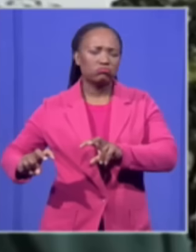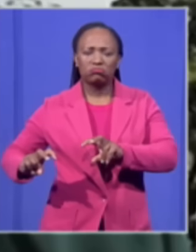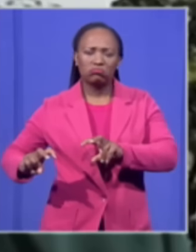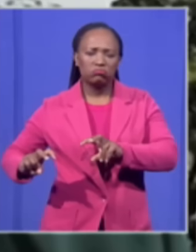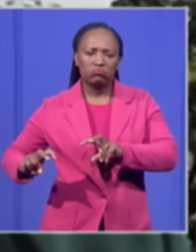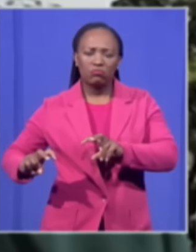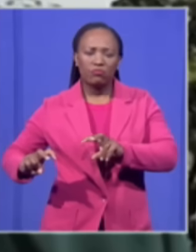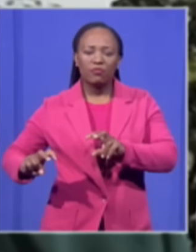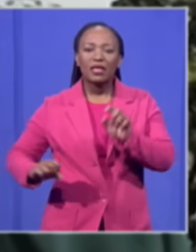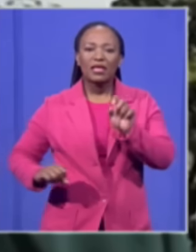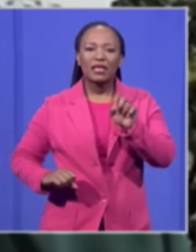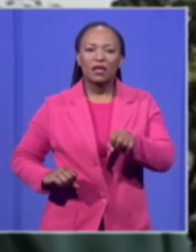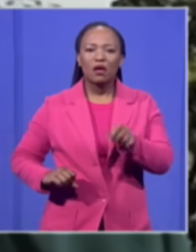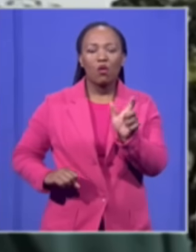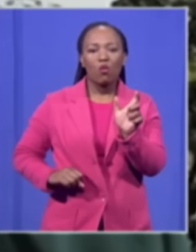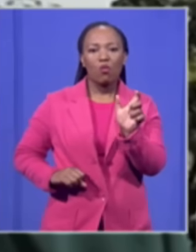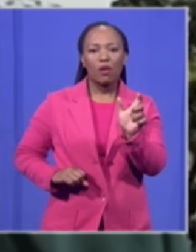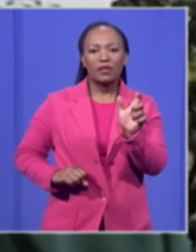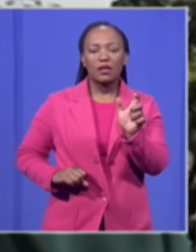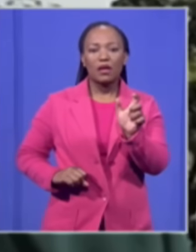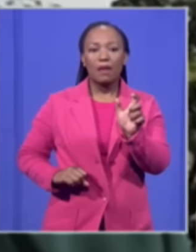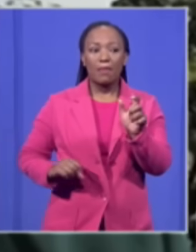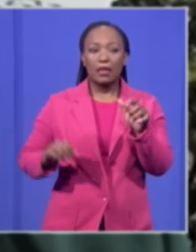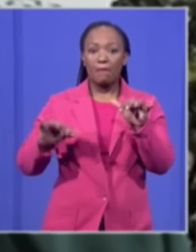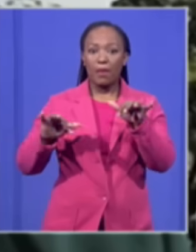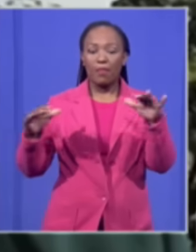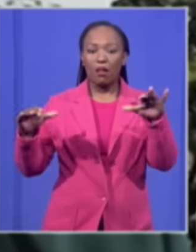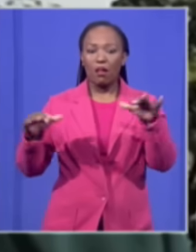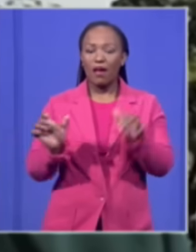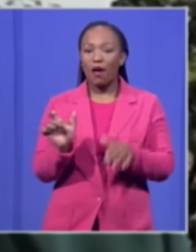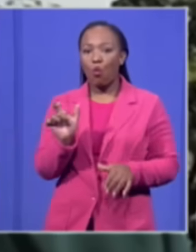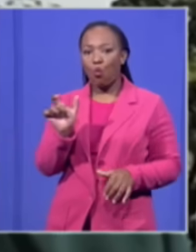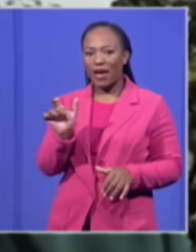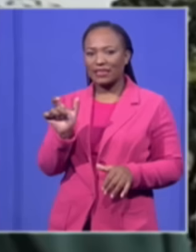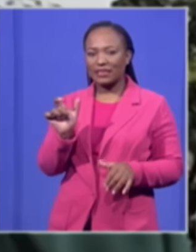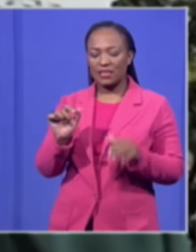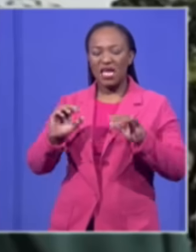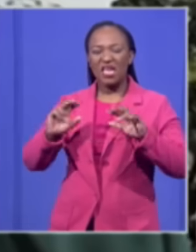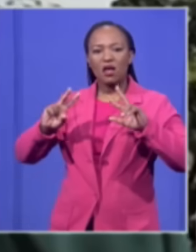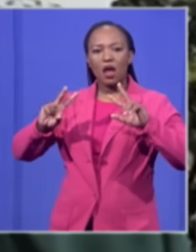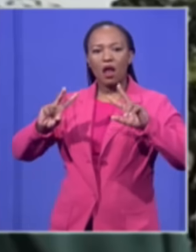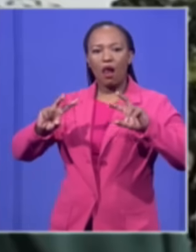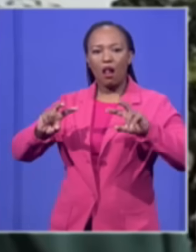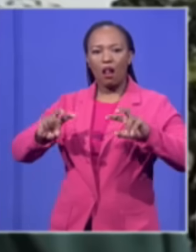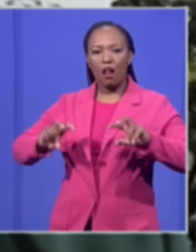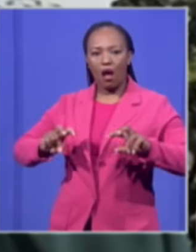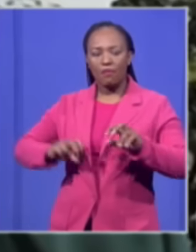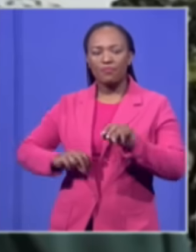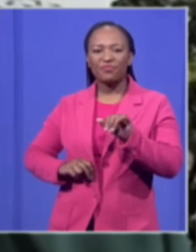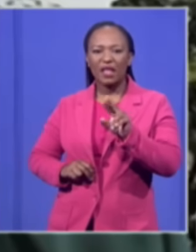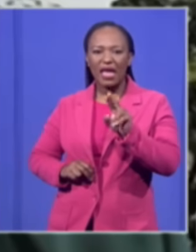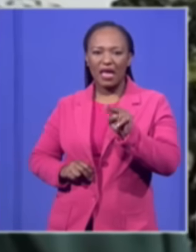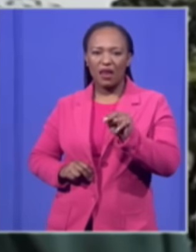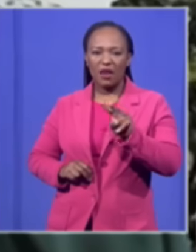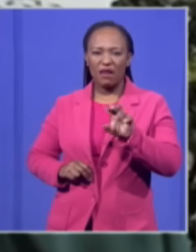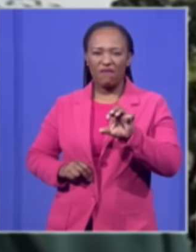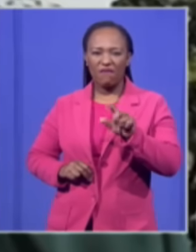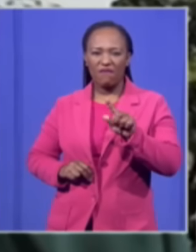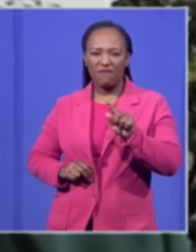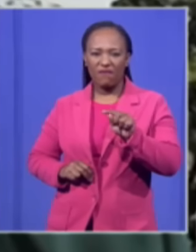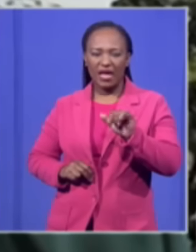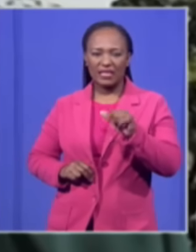word emanates from an emotion adopted by the House, the word investigate raises some questions. Our understanding is that this